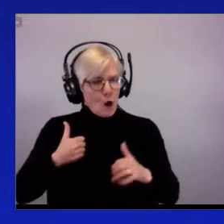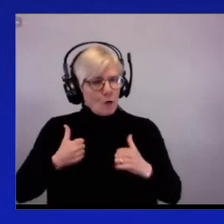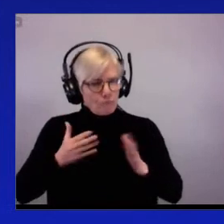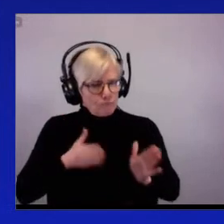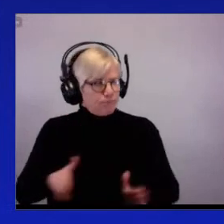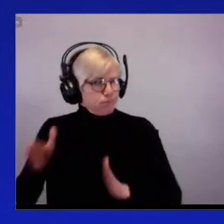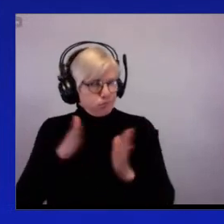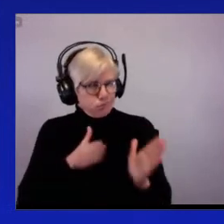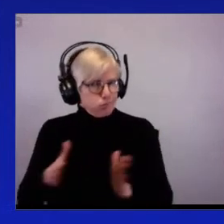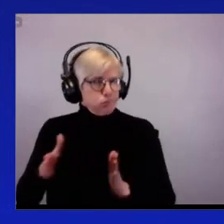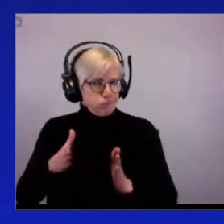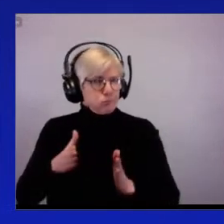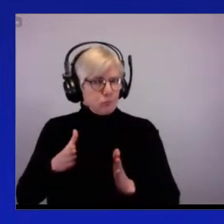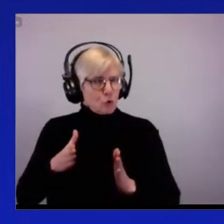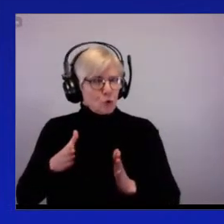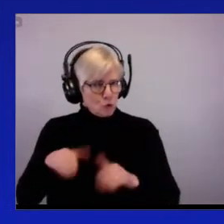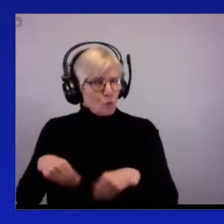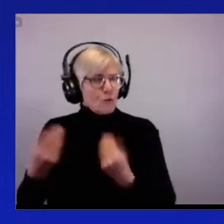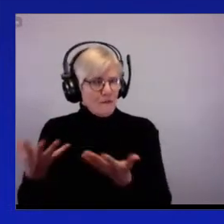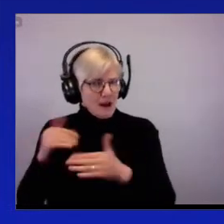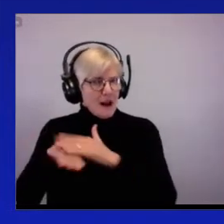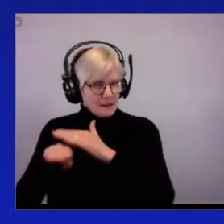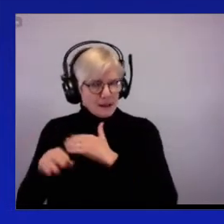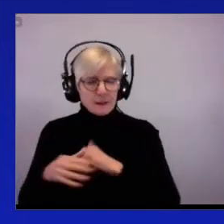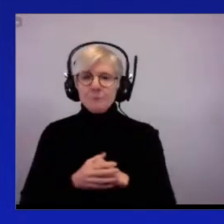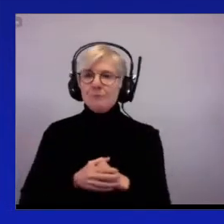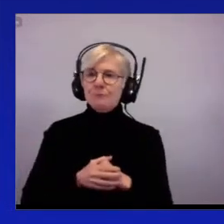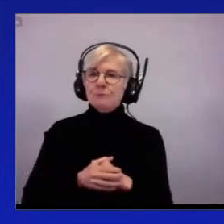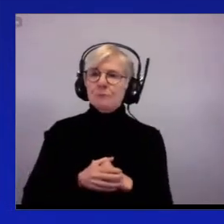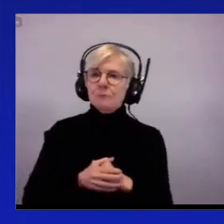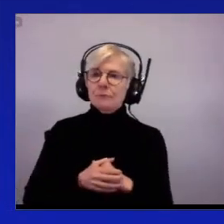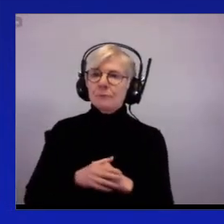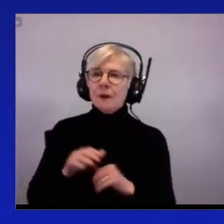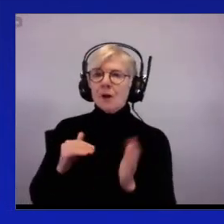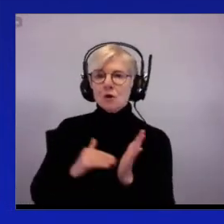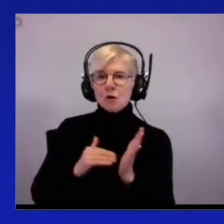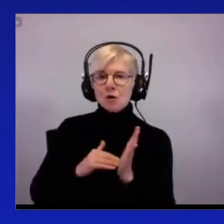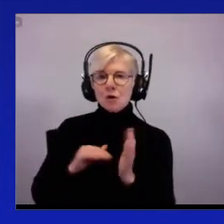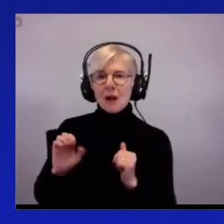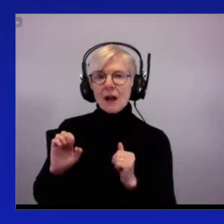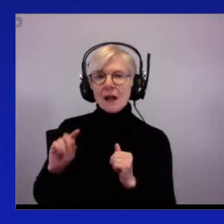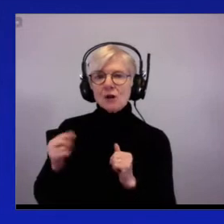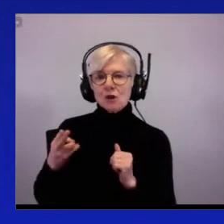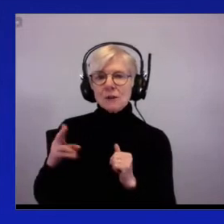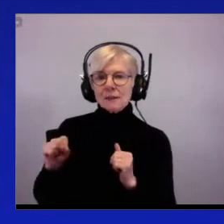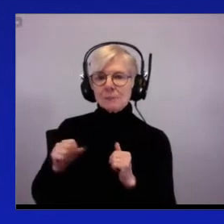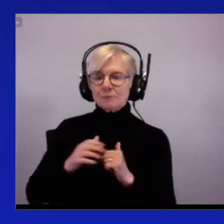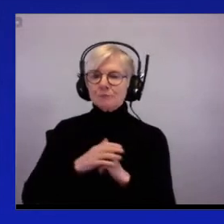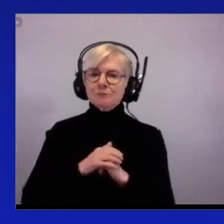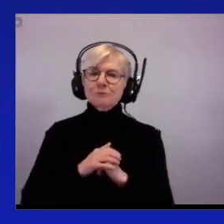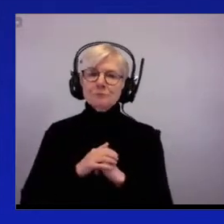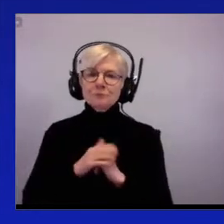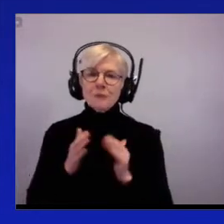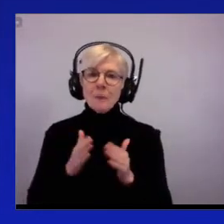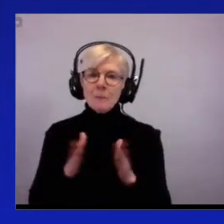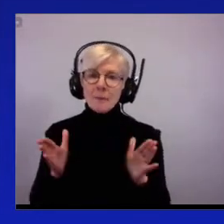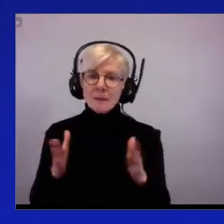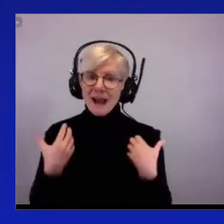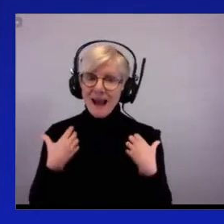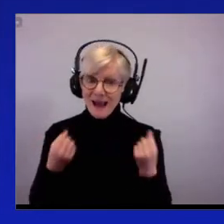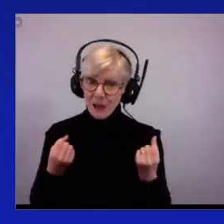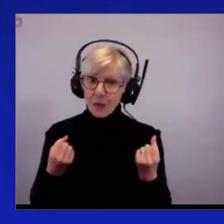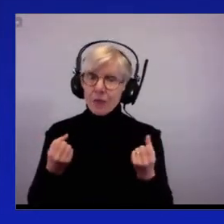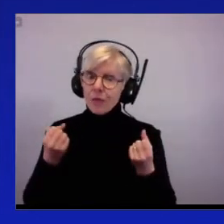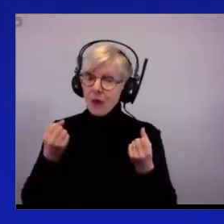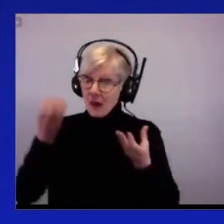now. And I'll just add that it's Ottawa Public Health's data also around who is more at risk